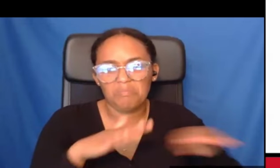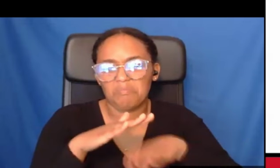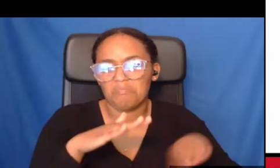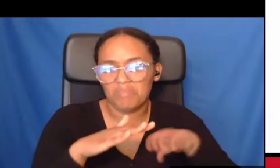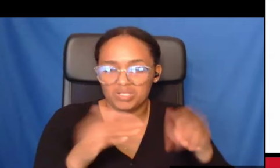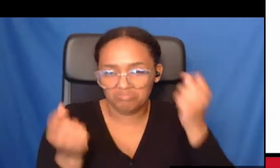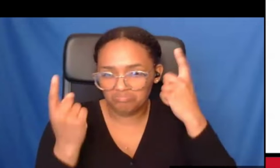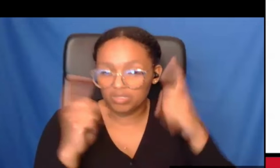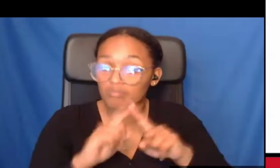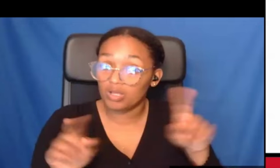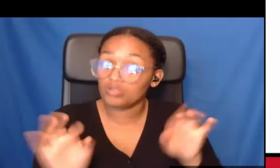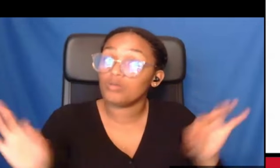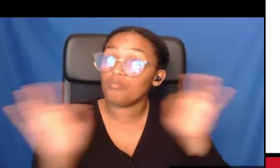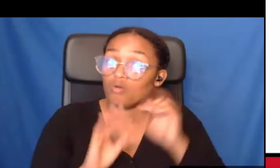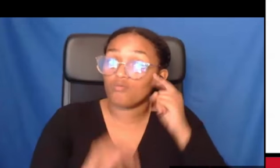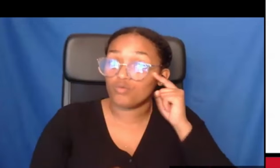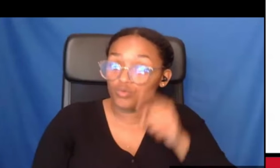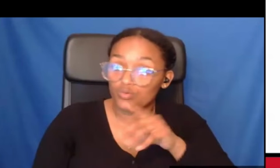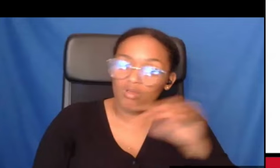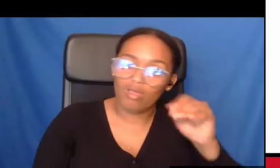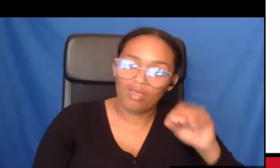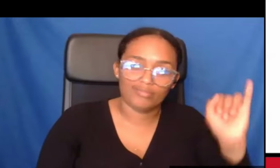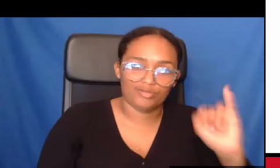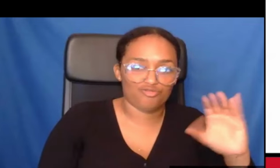insurance company as well. Next slide.